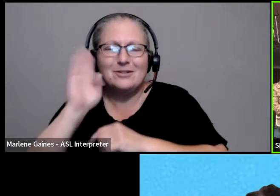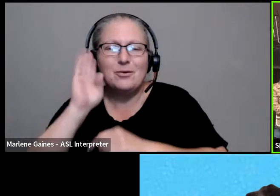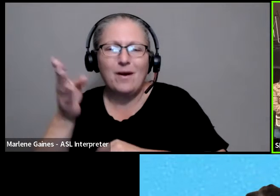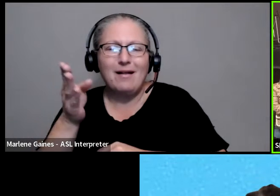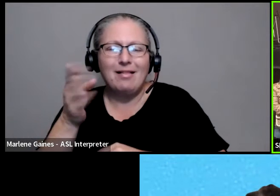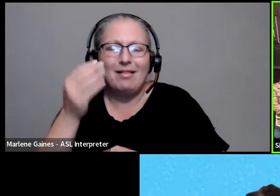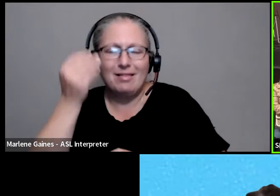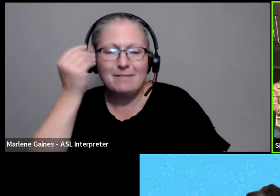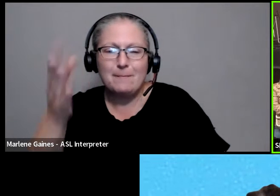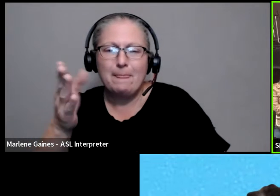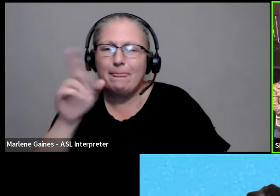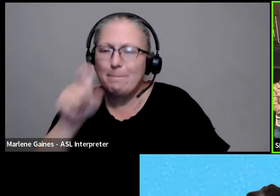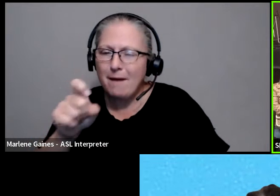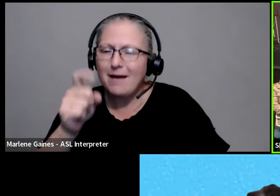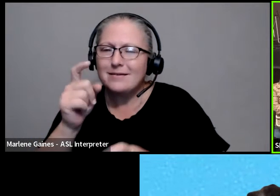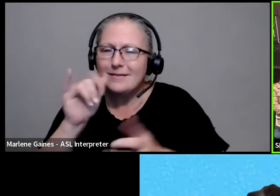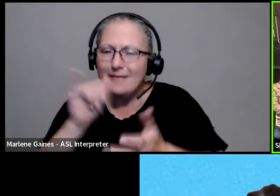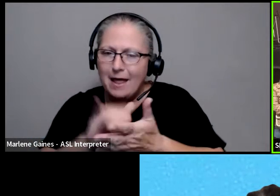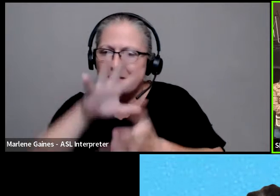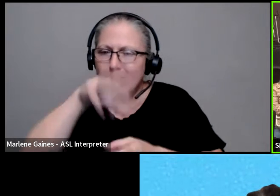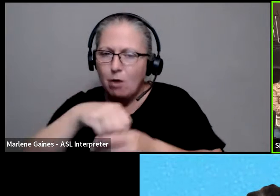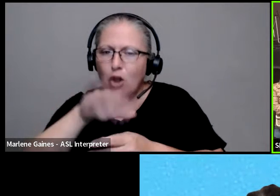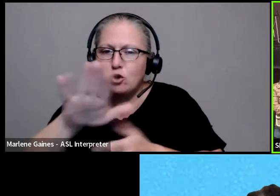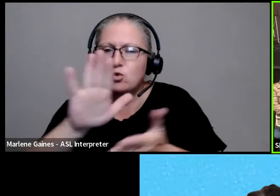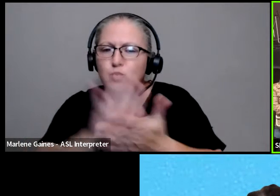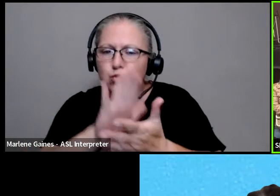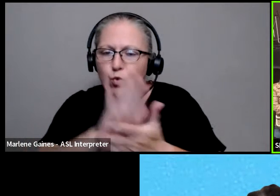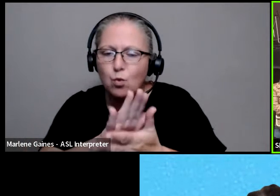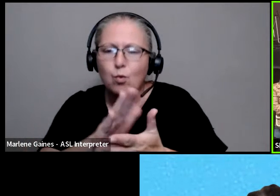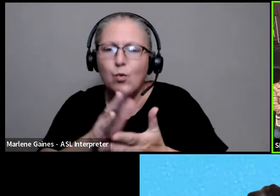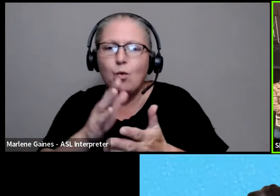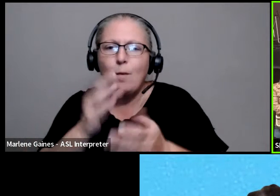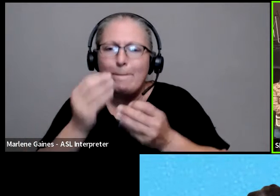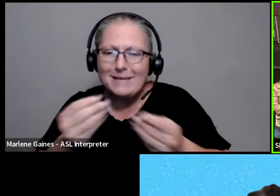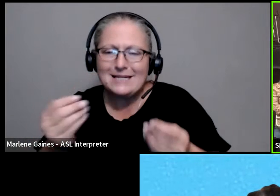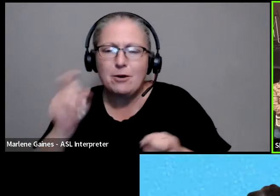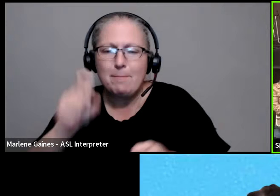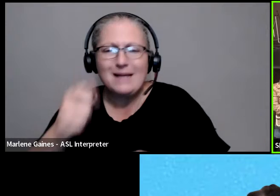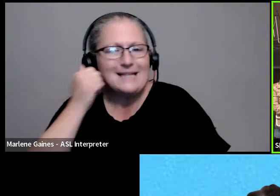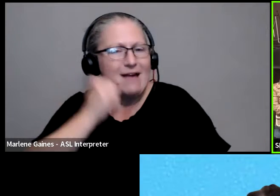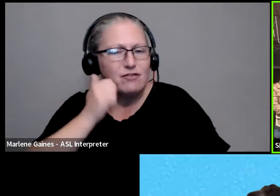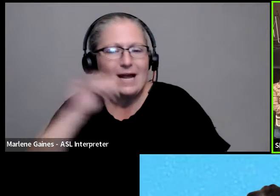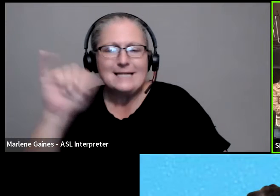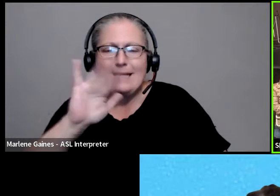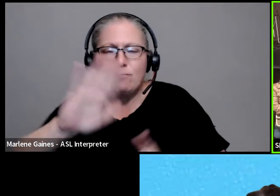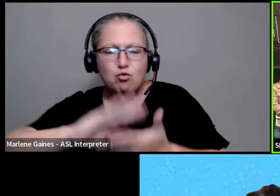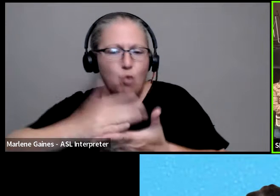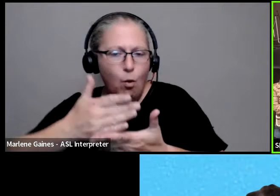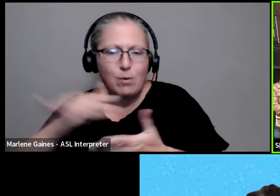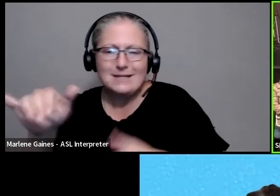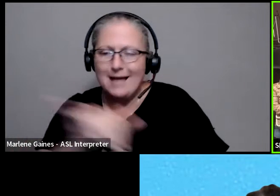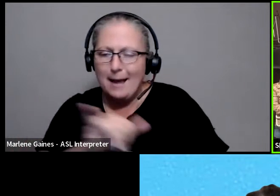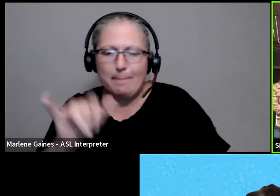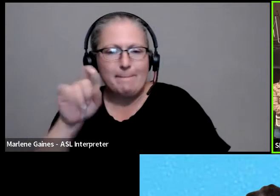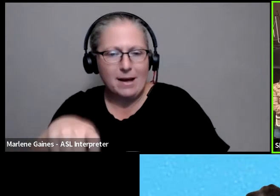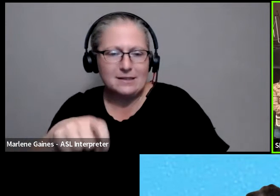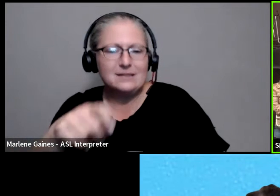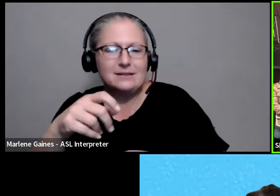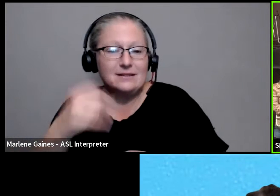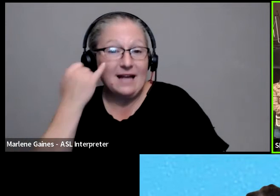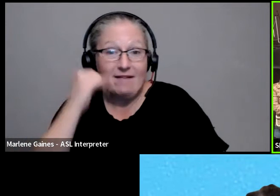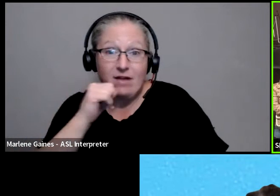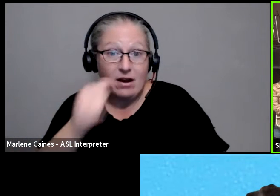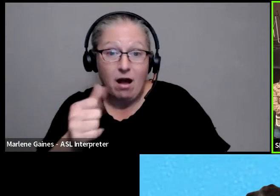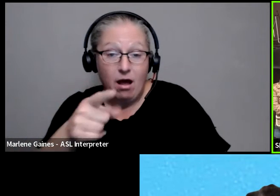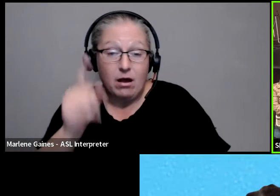be a regular part of your school materials. You know, you should bring it every day, just like your Chromebook. Otherwise you know,